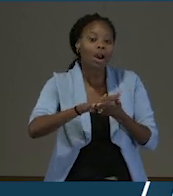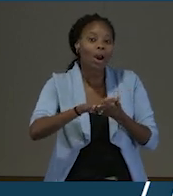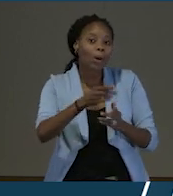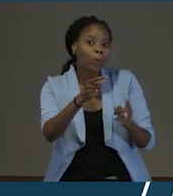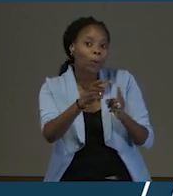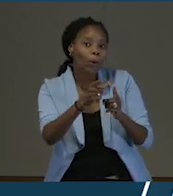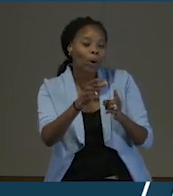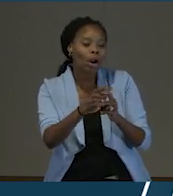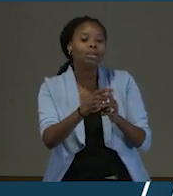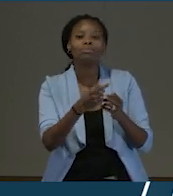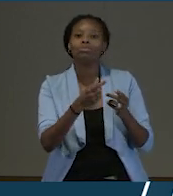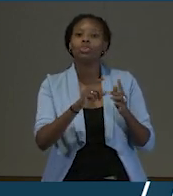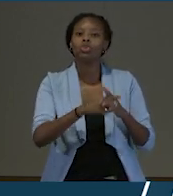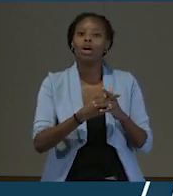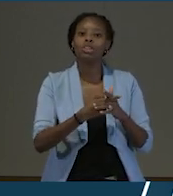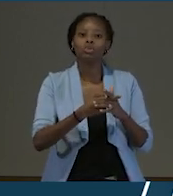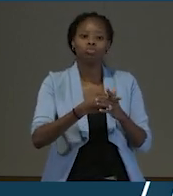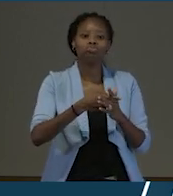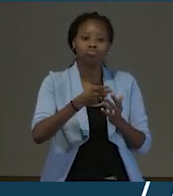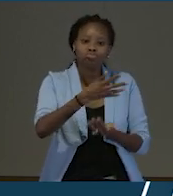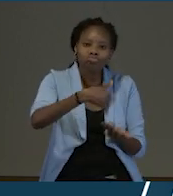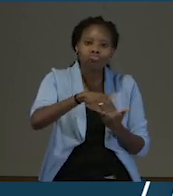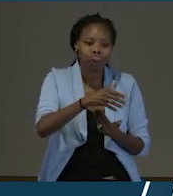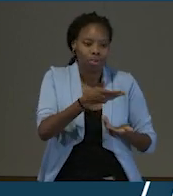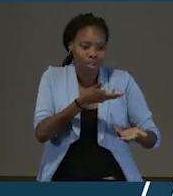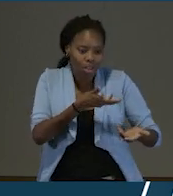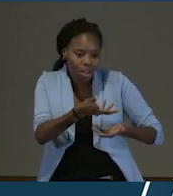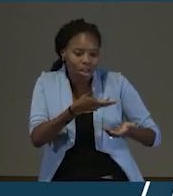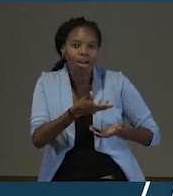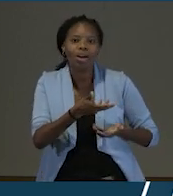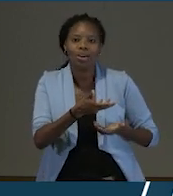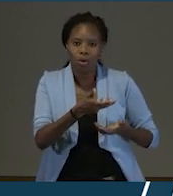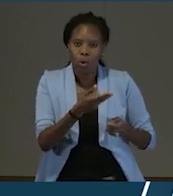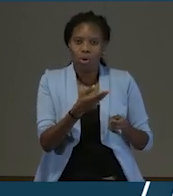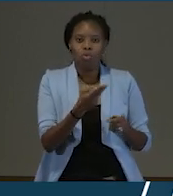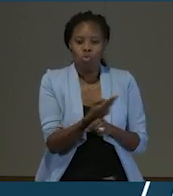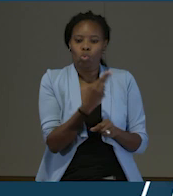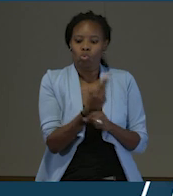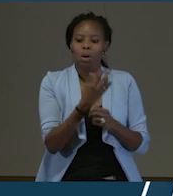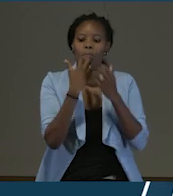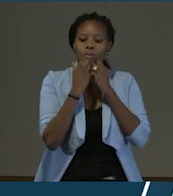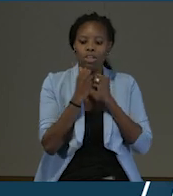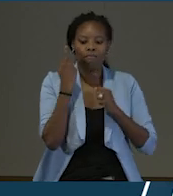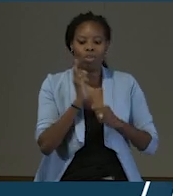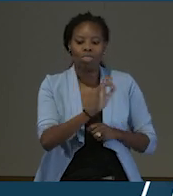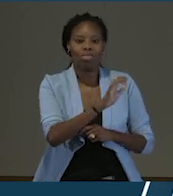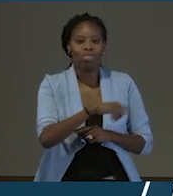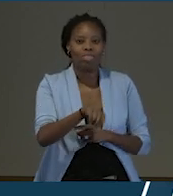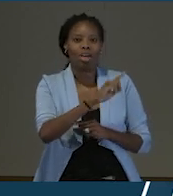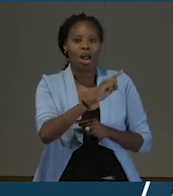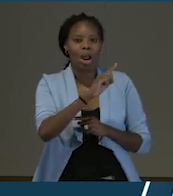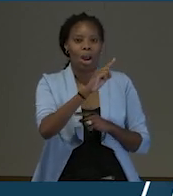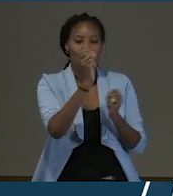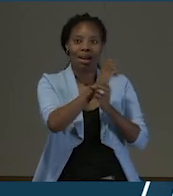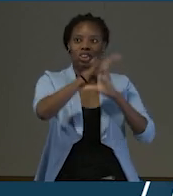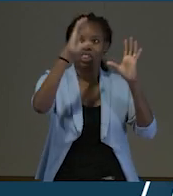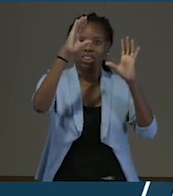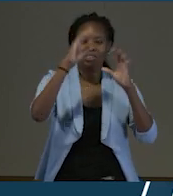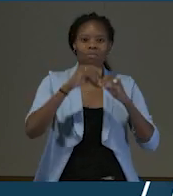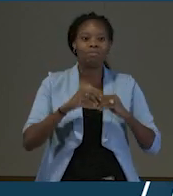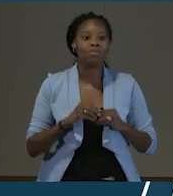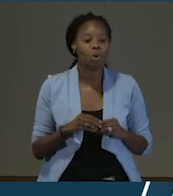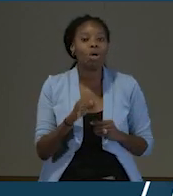each other through curious dialogue. We're giving compliments. We're being appreciative of their imagination. So again, like every other stage in